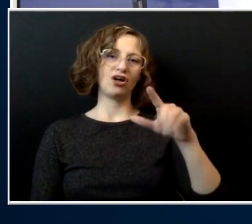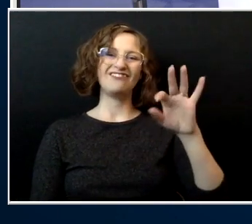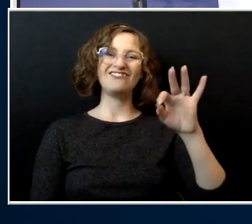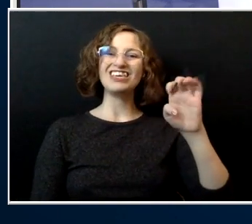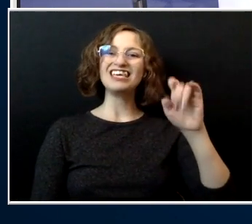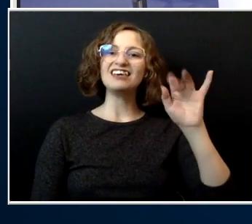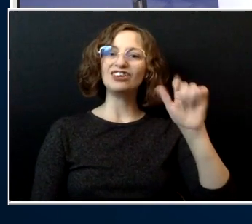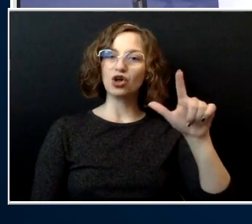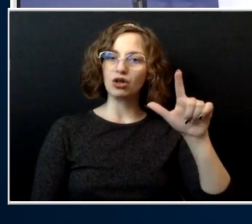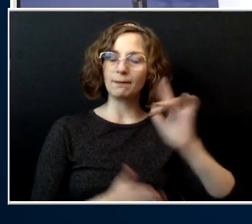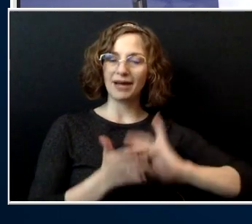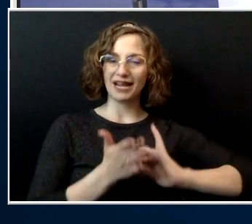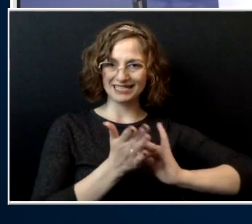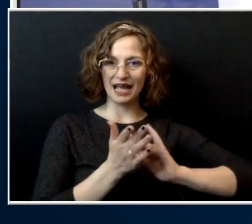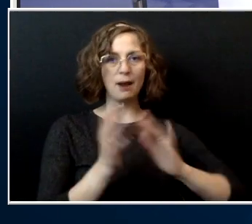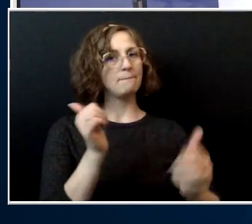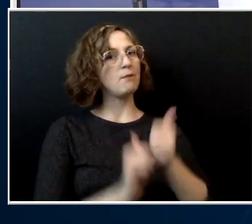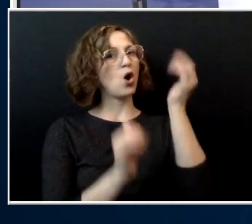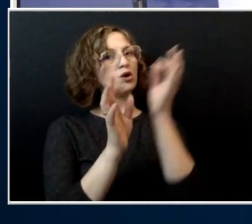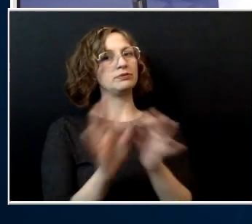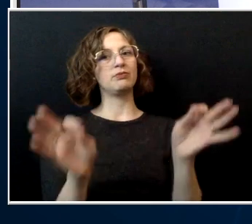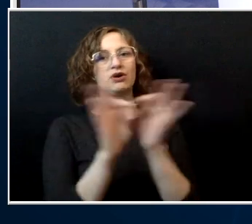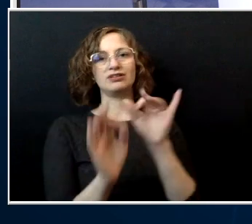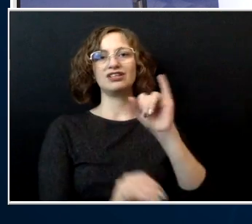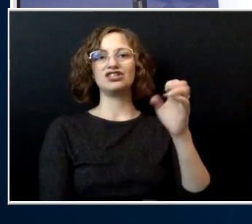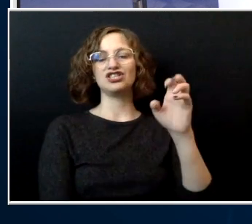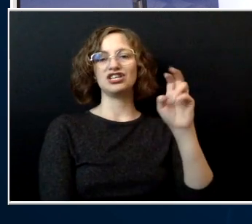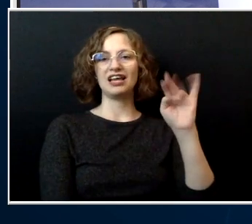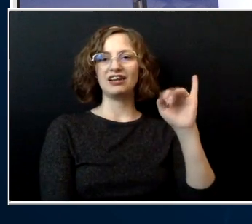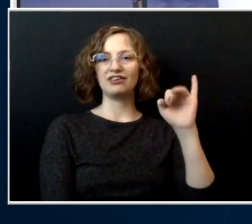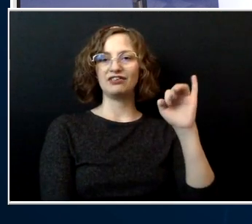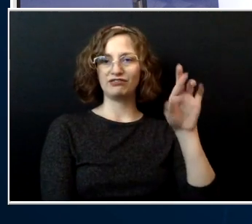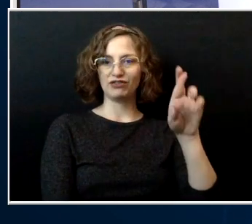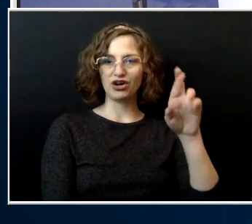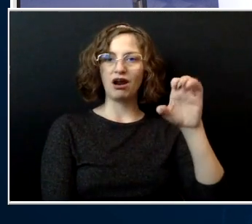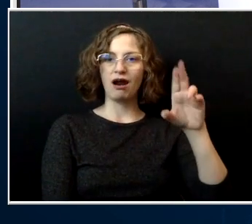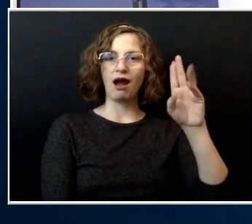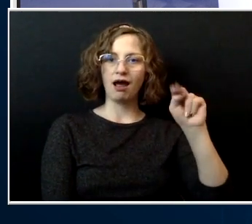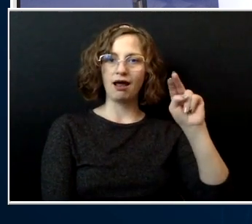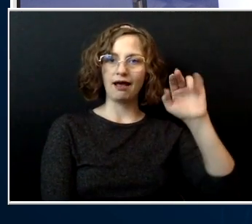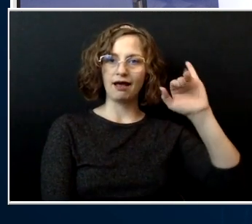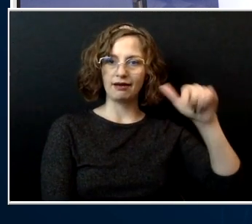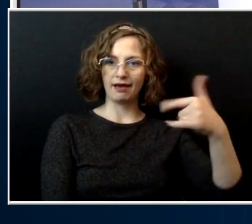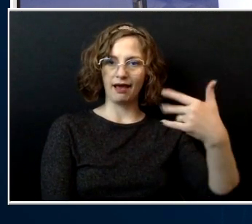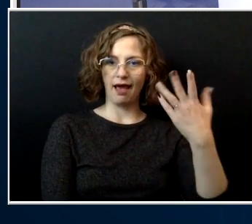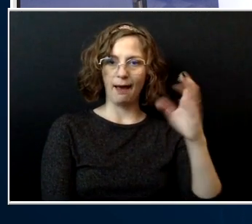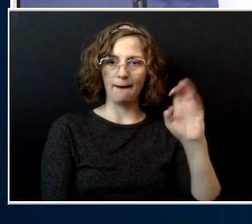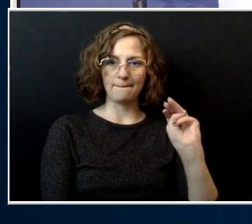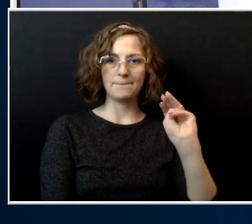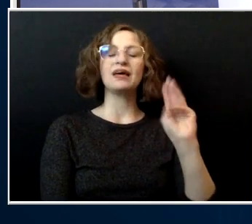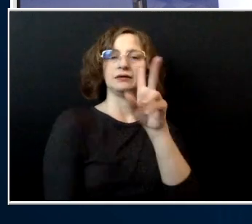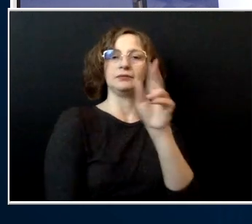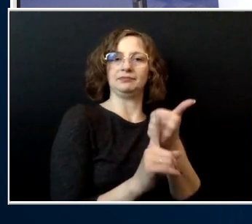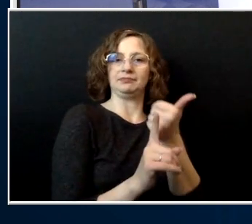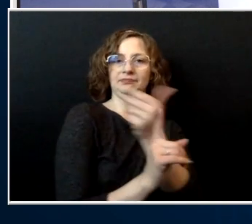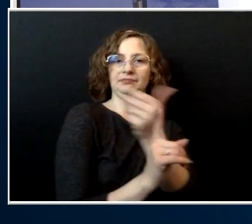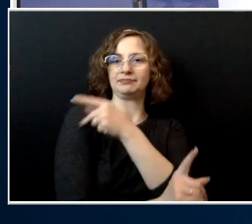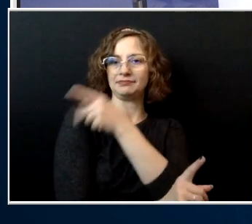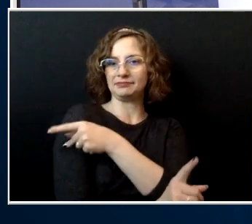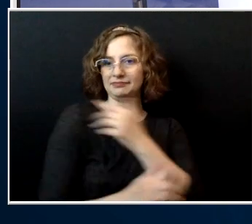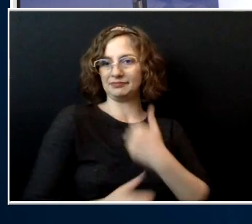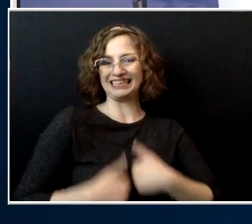Cunningham, a patient who lives in Garden City, Kansas. We're going to hear how she navigated 4 high-risk